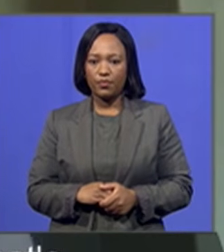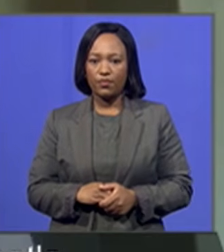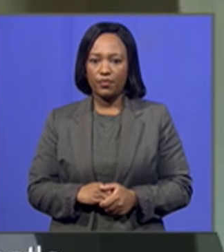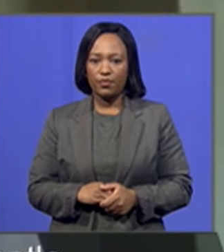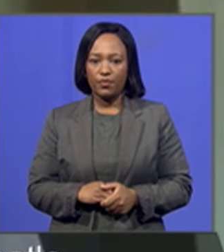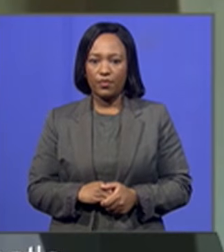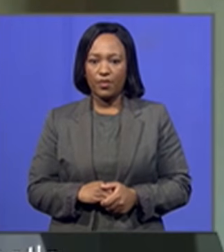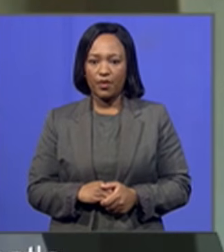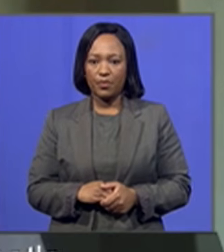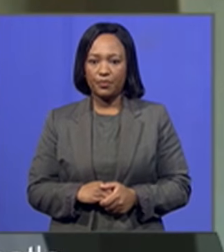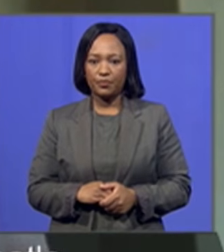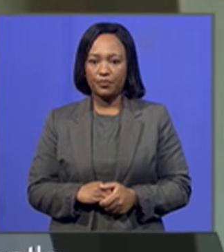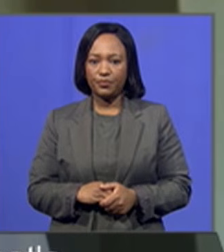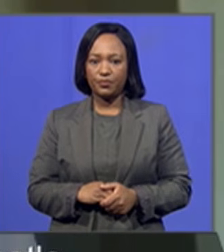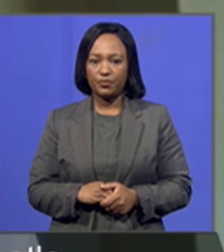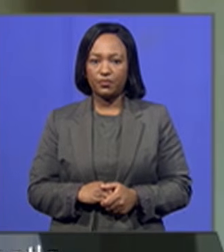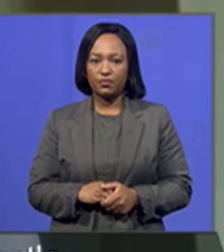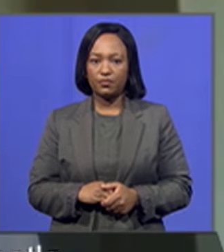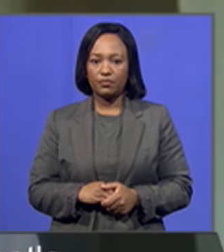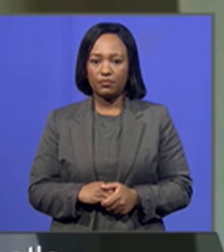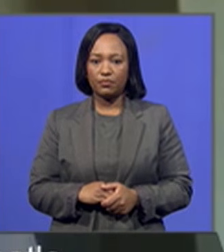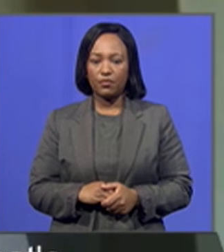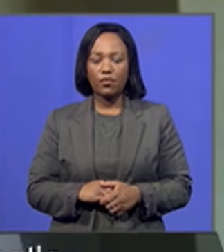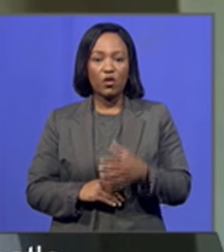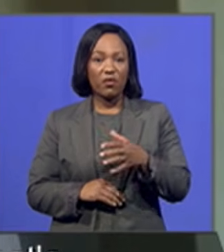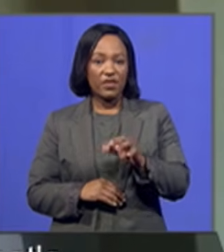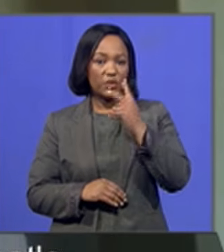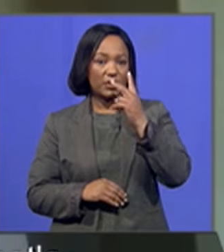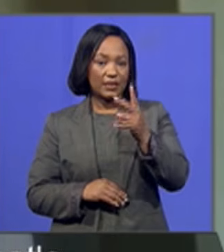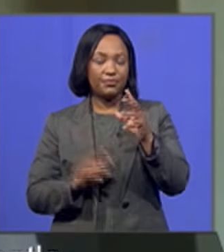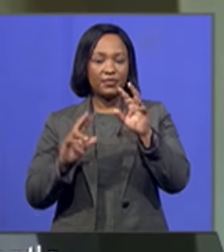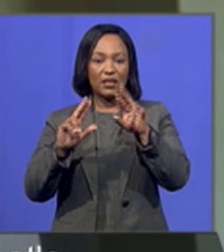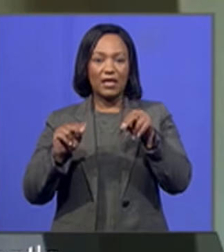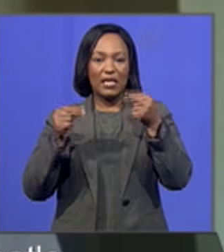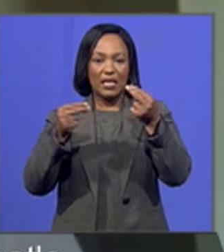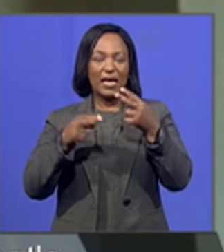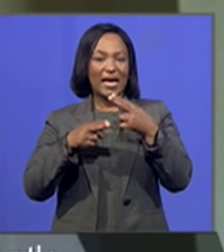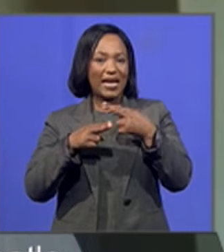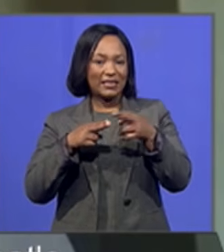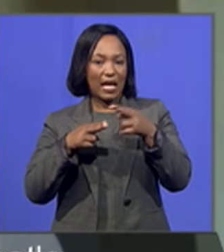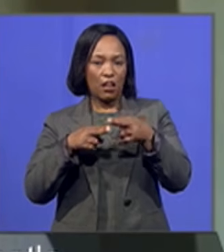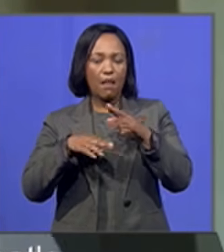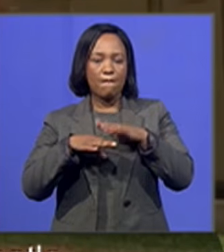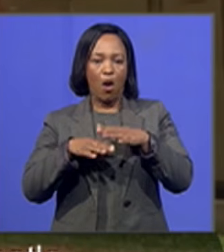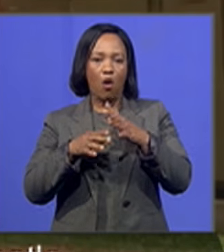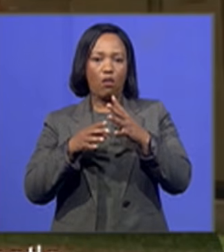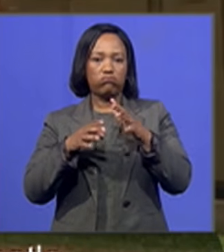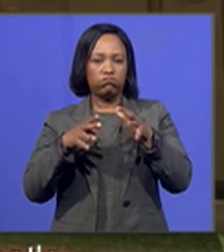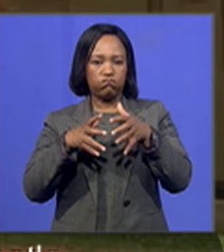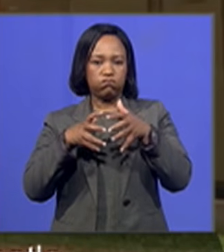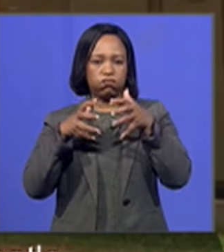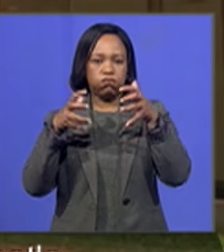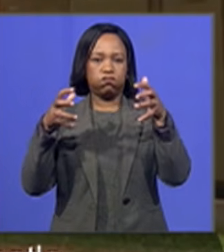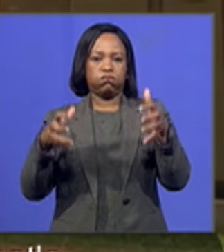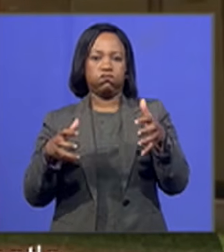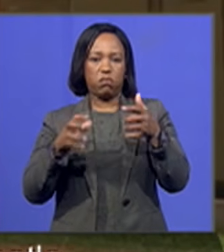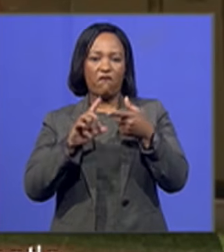We've seen national rental growth accelerating for a few years now, coming out of COVID.